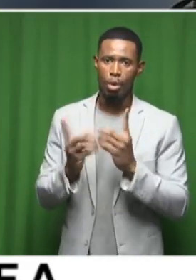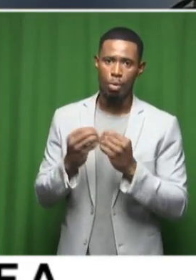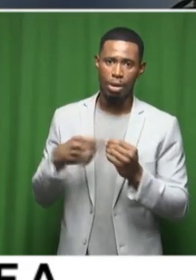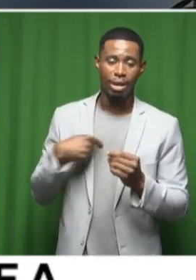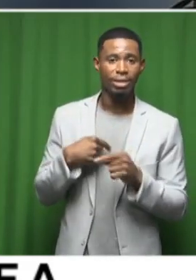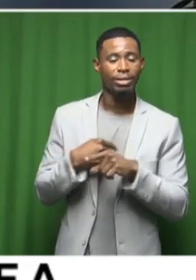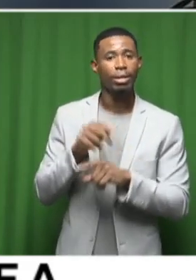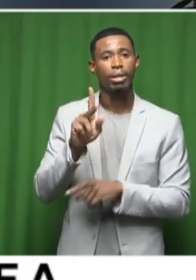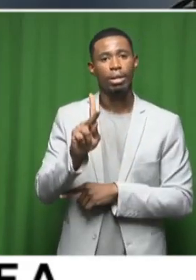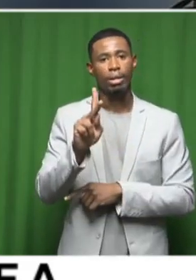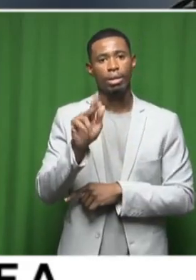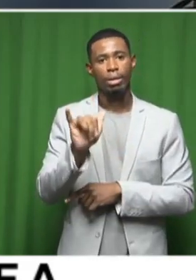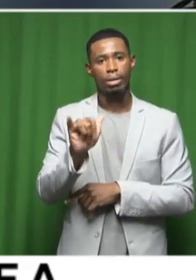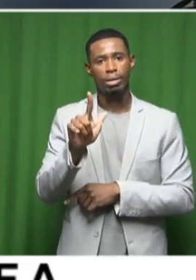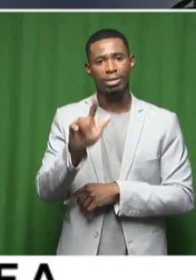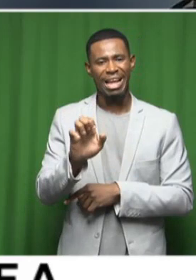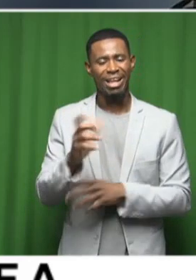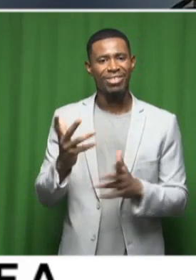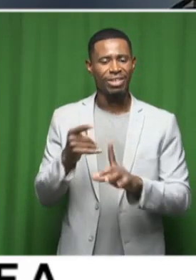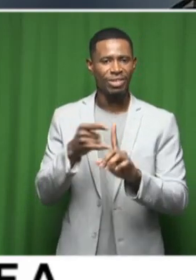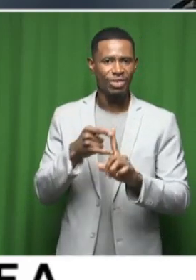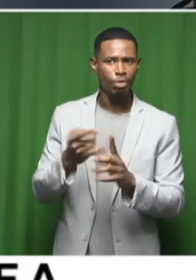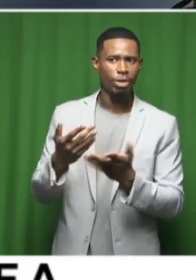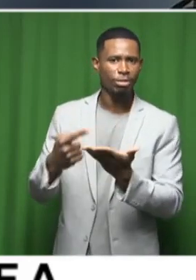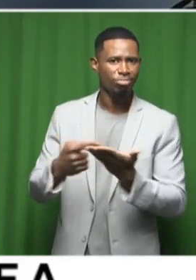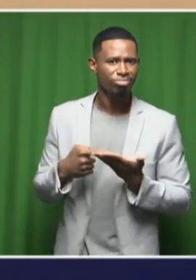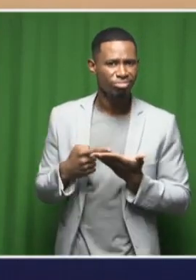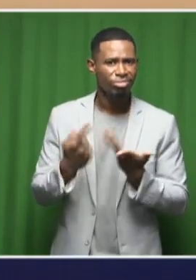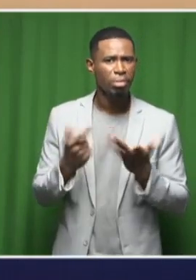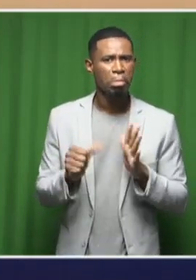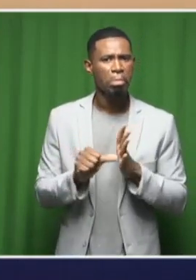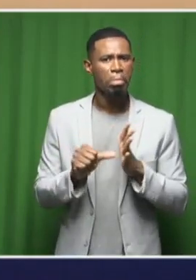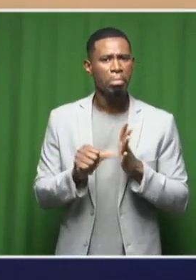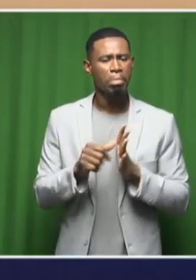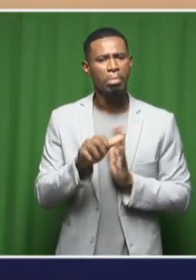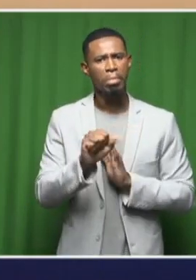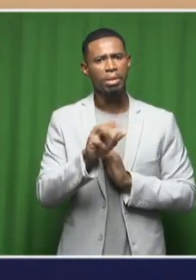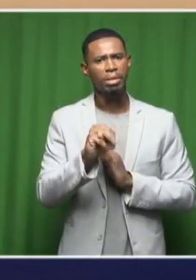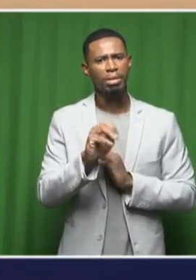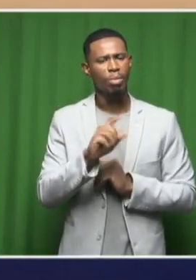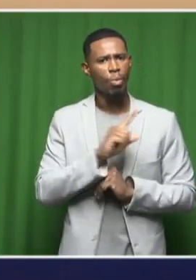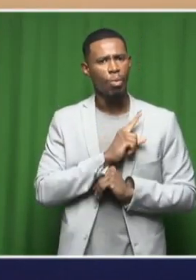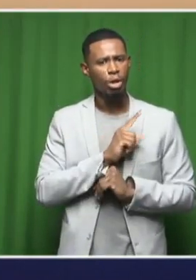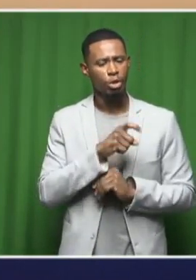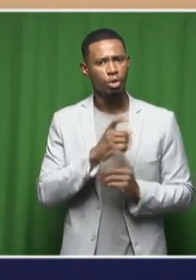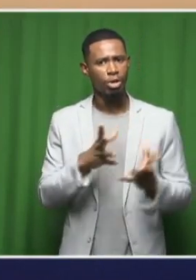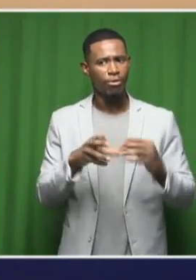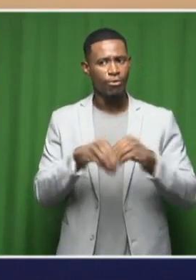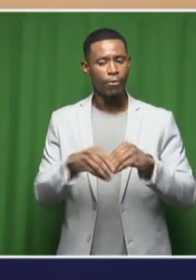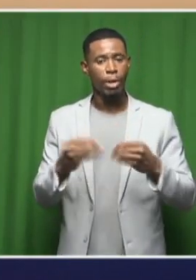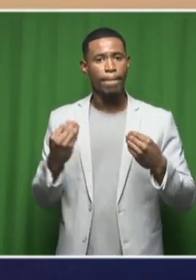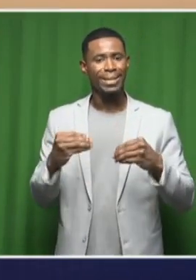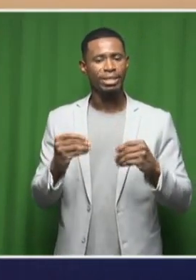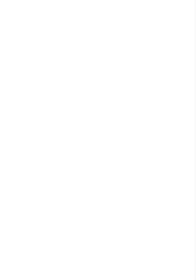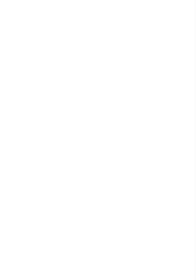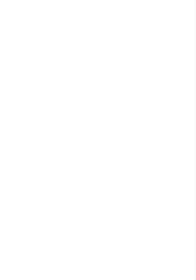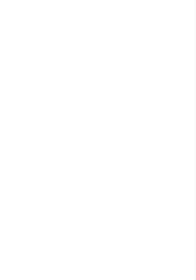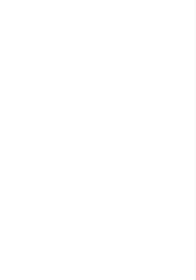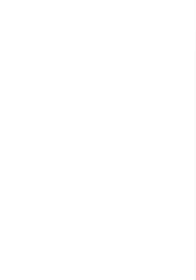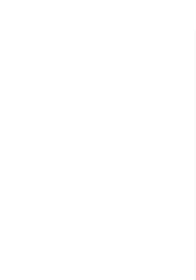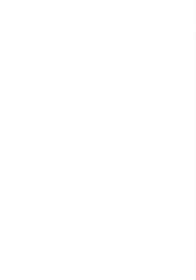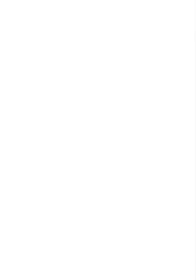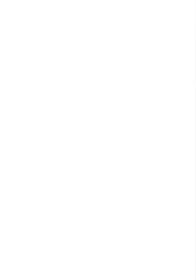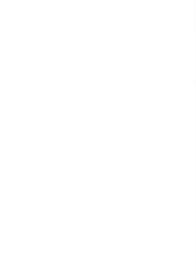Kyle Ballard on Zoom, and we've been discussing the importance of SMEs to be part of a business accelerator.